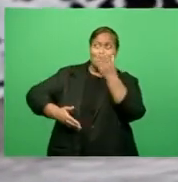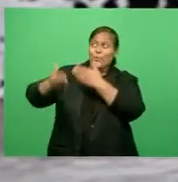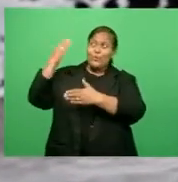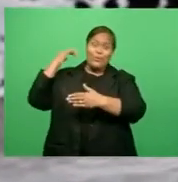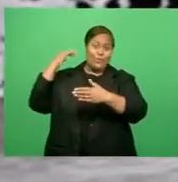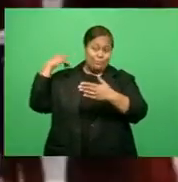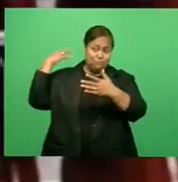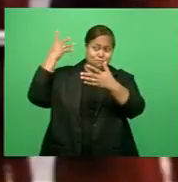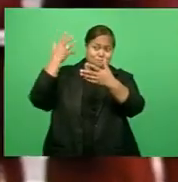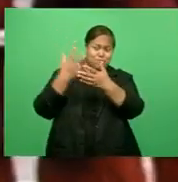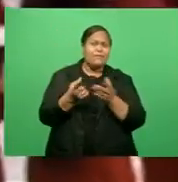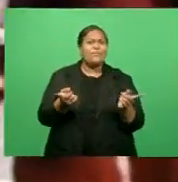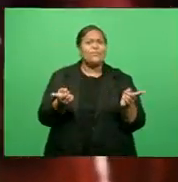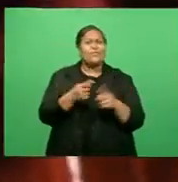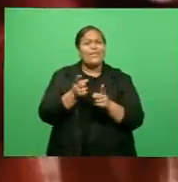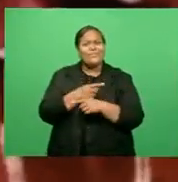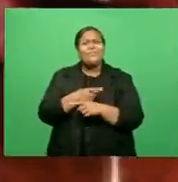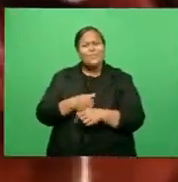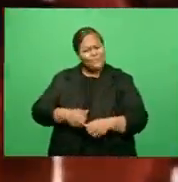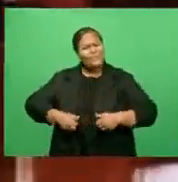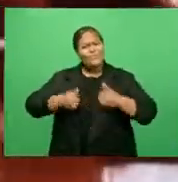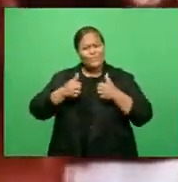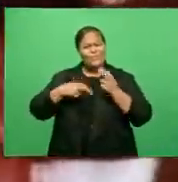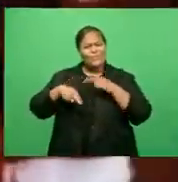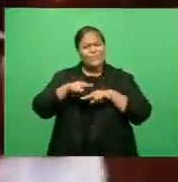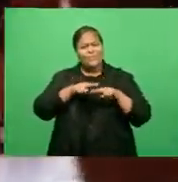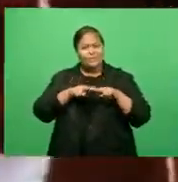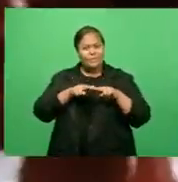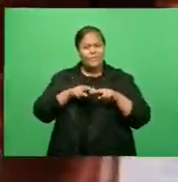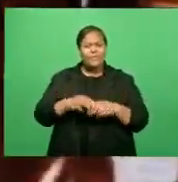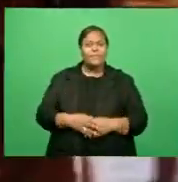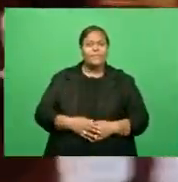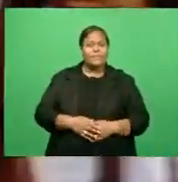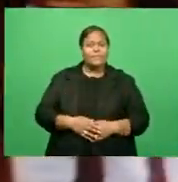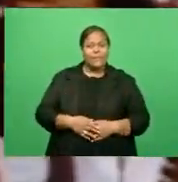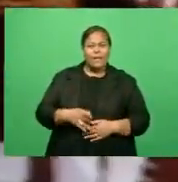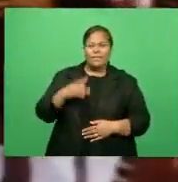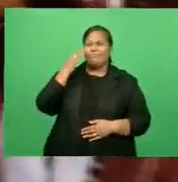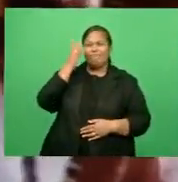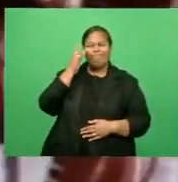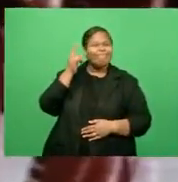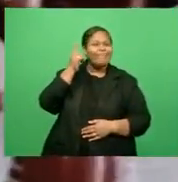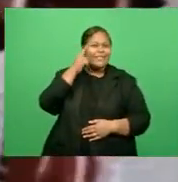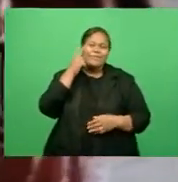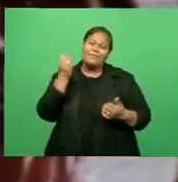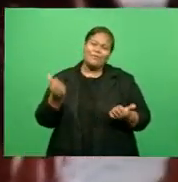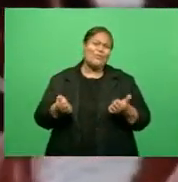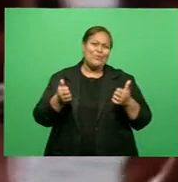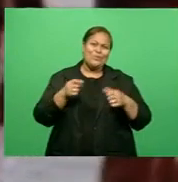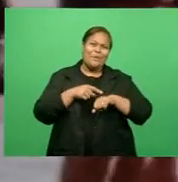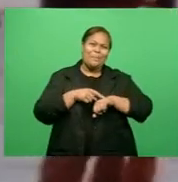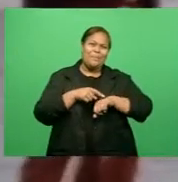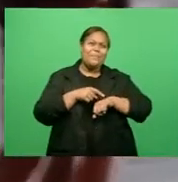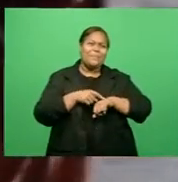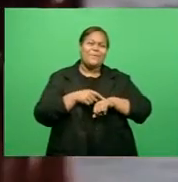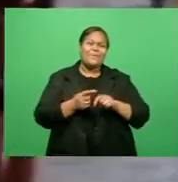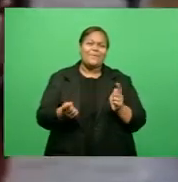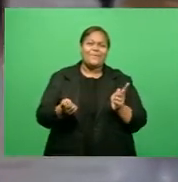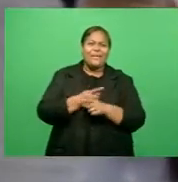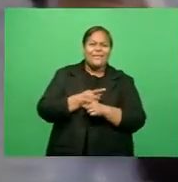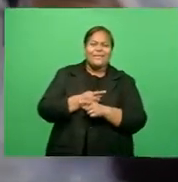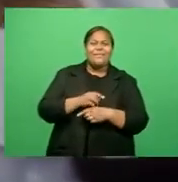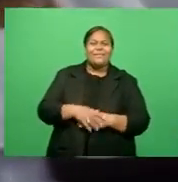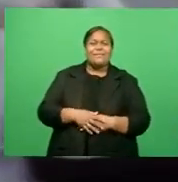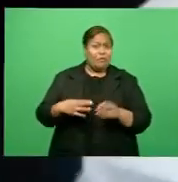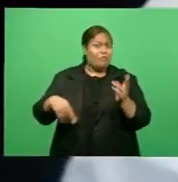It's been great for Fiji. I think it was probably time, and I think Fiji's come